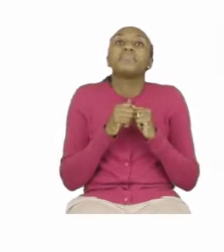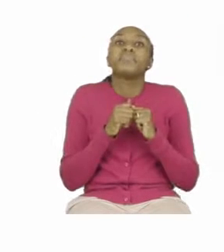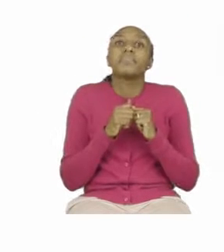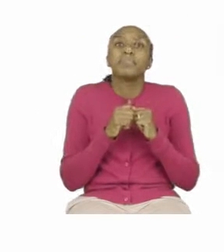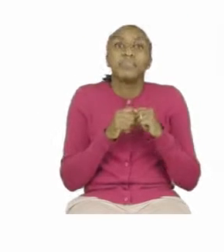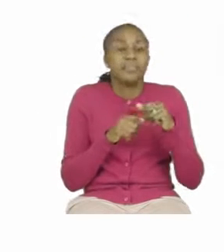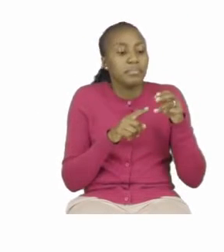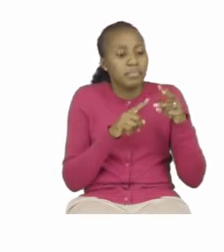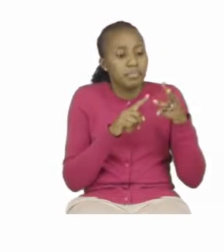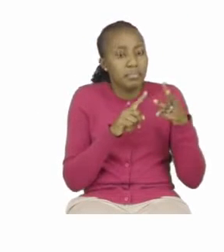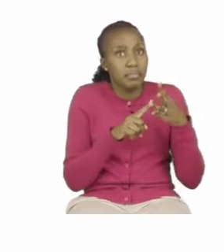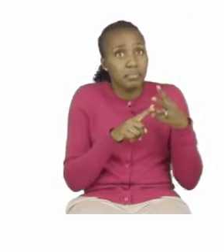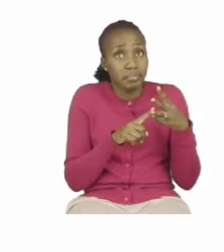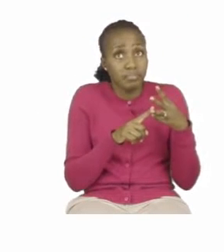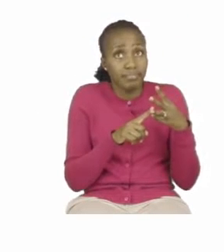rain.